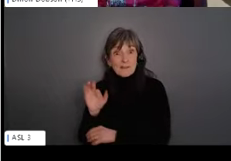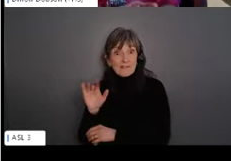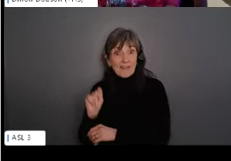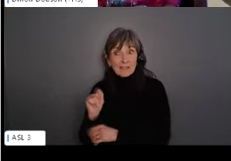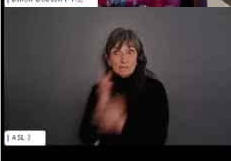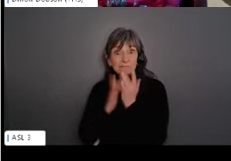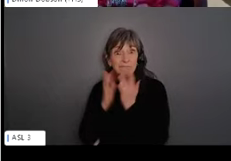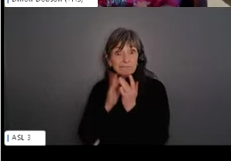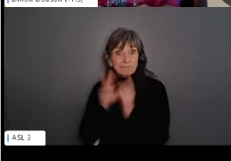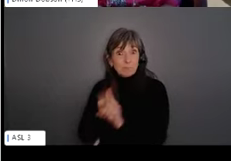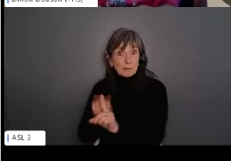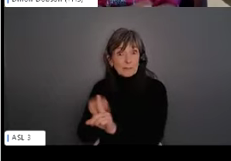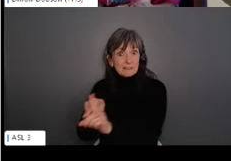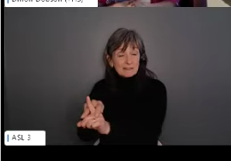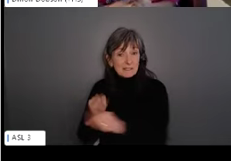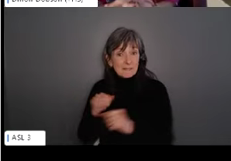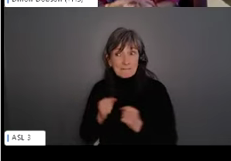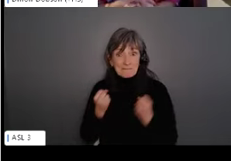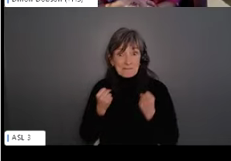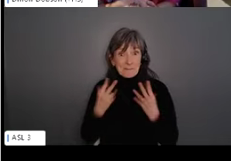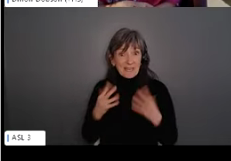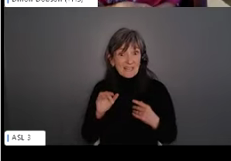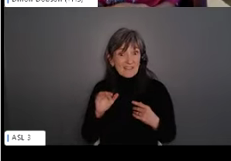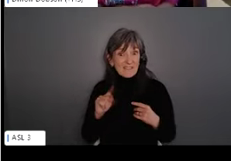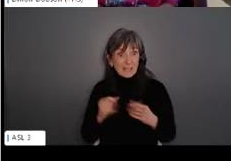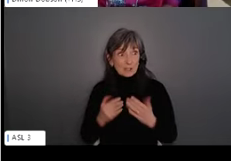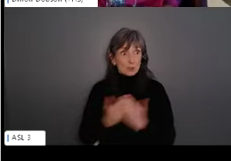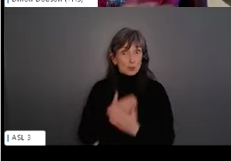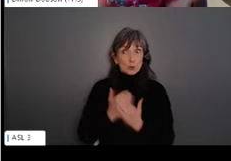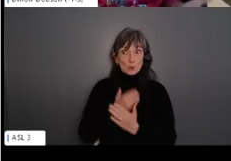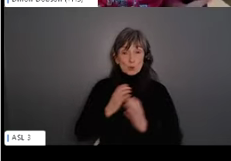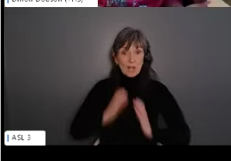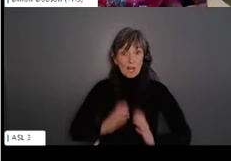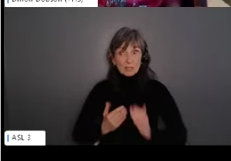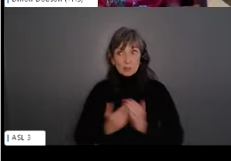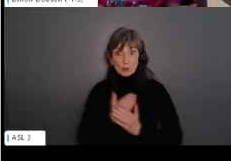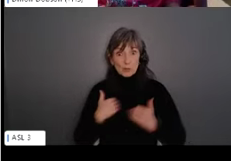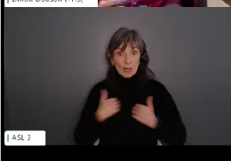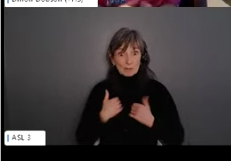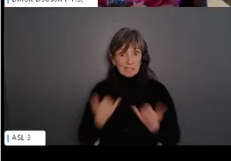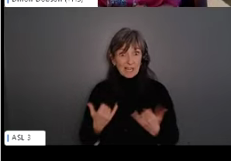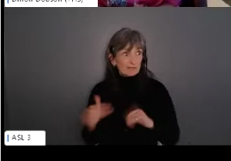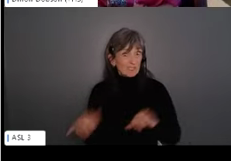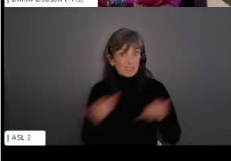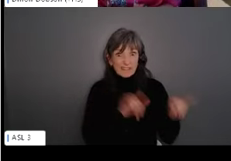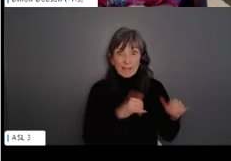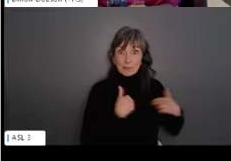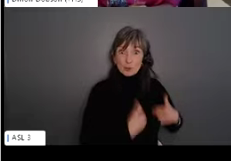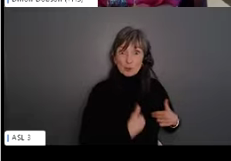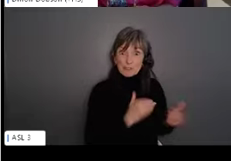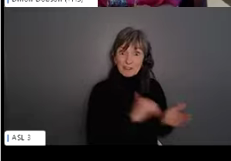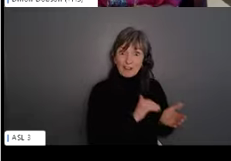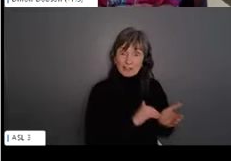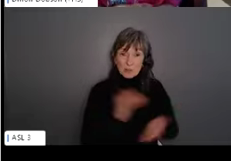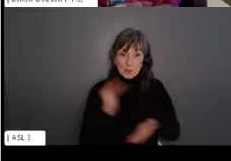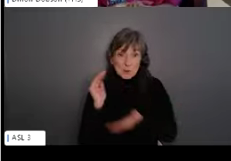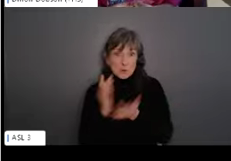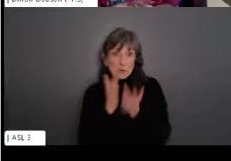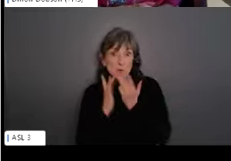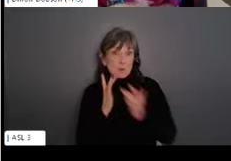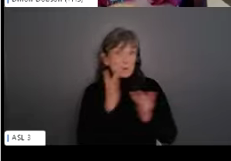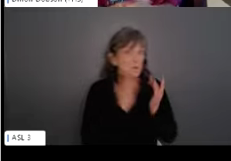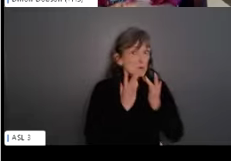appointment because a lot of veterinarians are not taking new clients, not dissimilar to family healthcare teams, right? So things to think about is